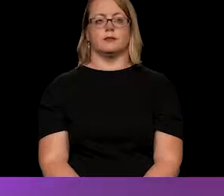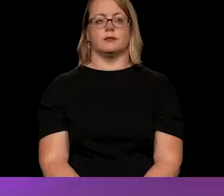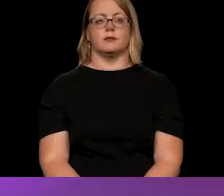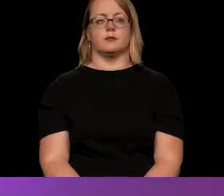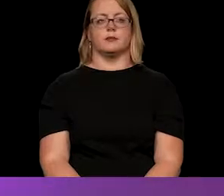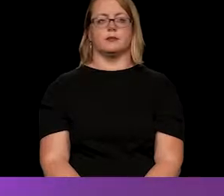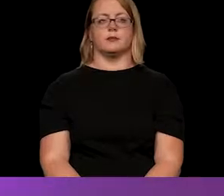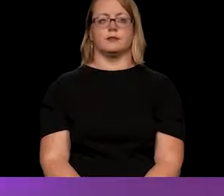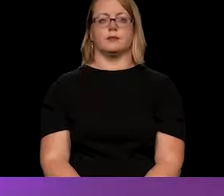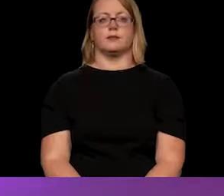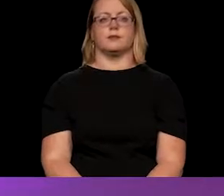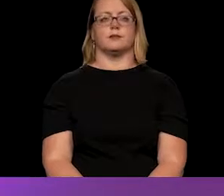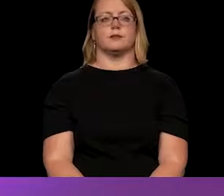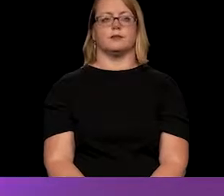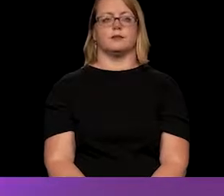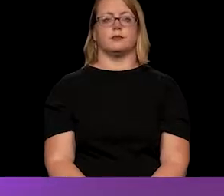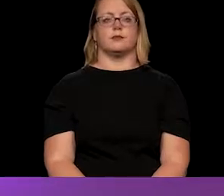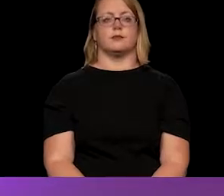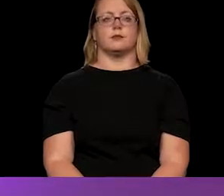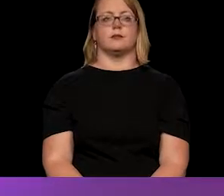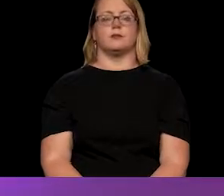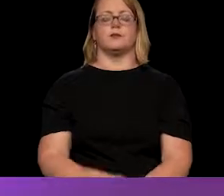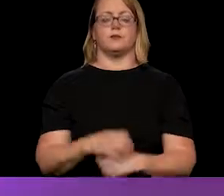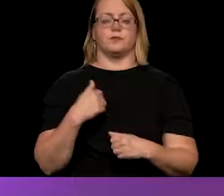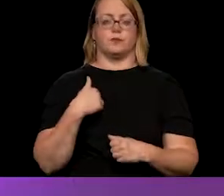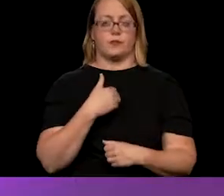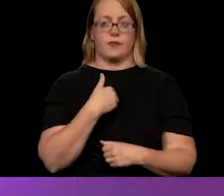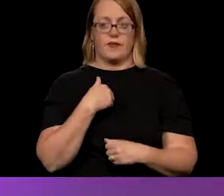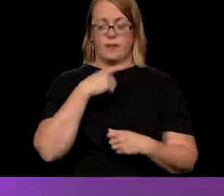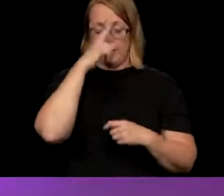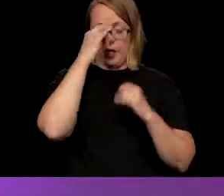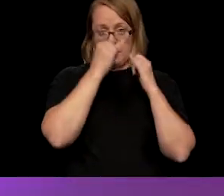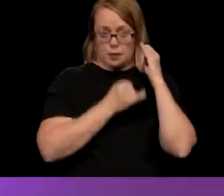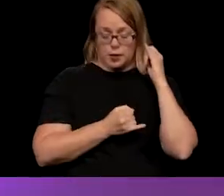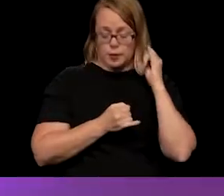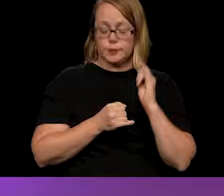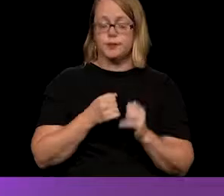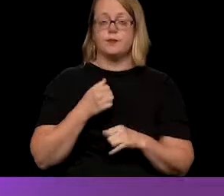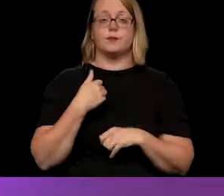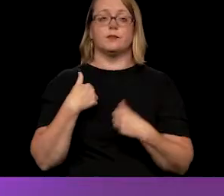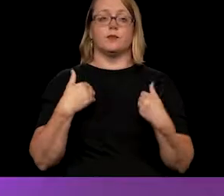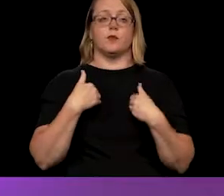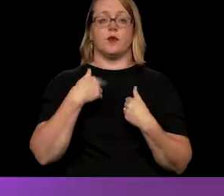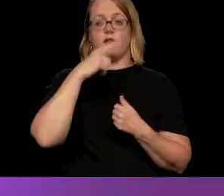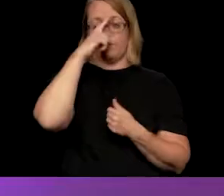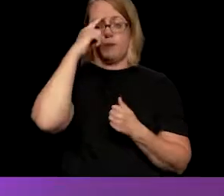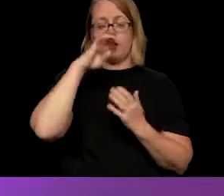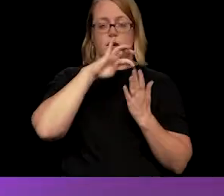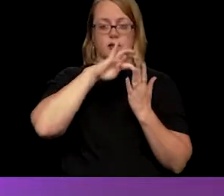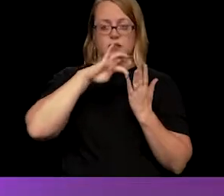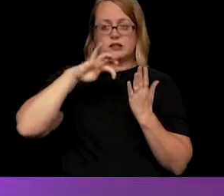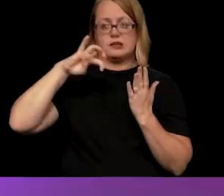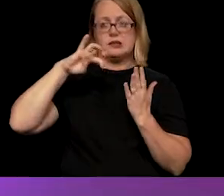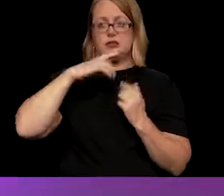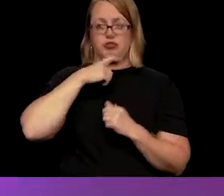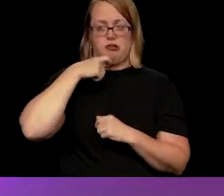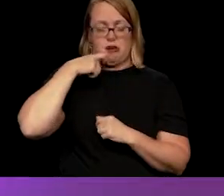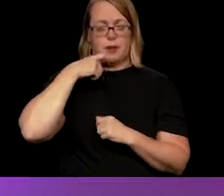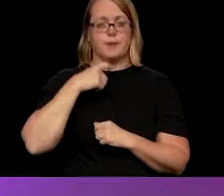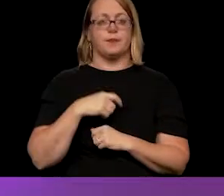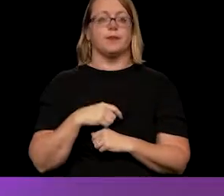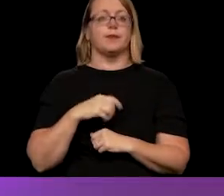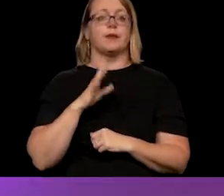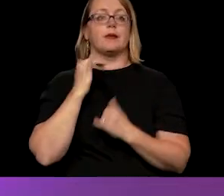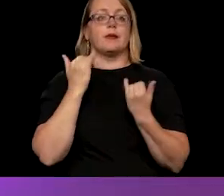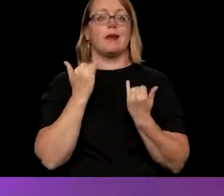So I've got those darker dry brushes on the left. I'm going to do more on the right, and we should have a little bit less paint.